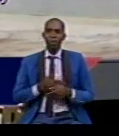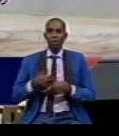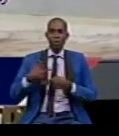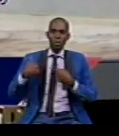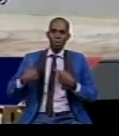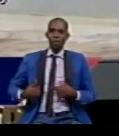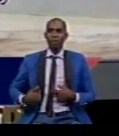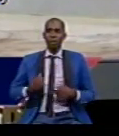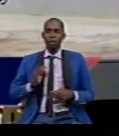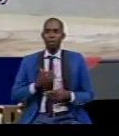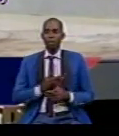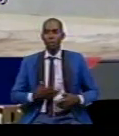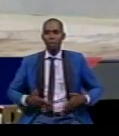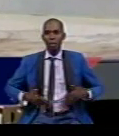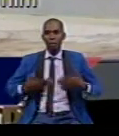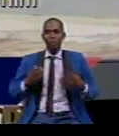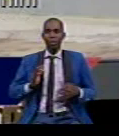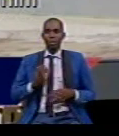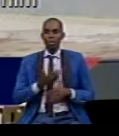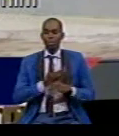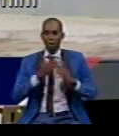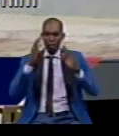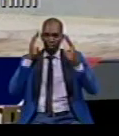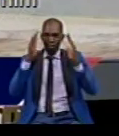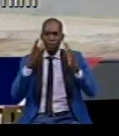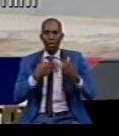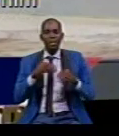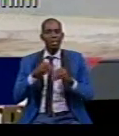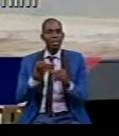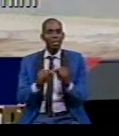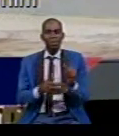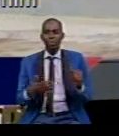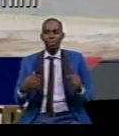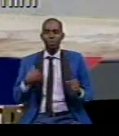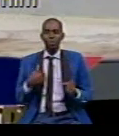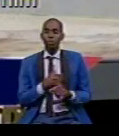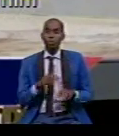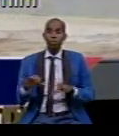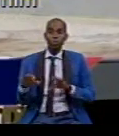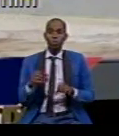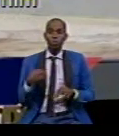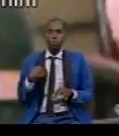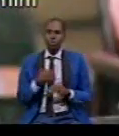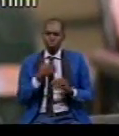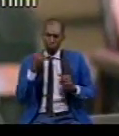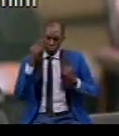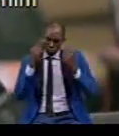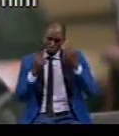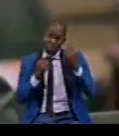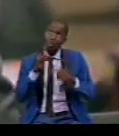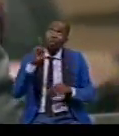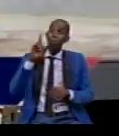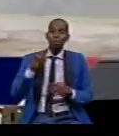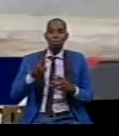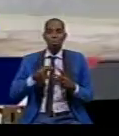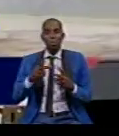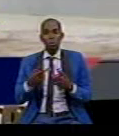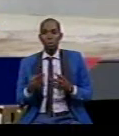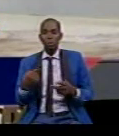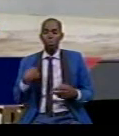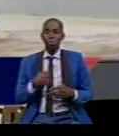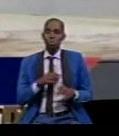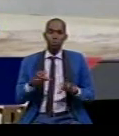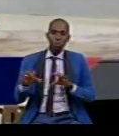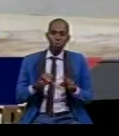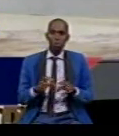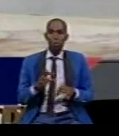one that is suffering from demonic attack, affliction, oppression, he has seen you there tonight. He saw them